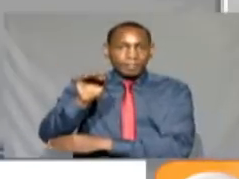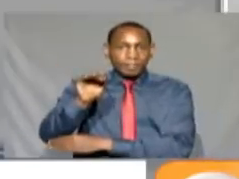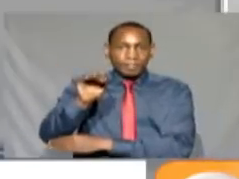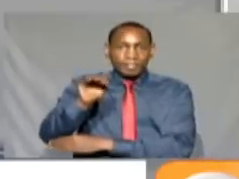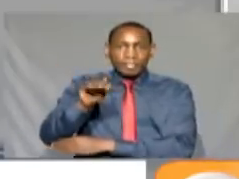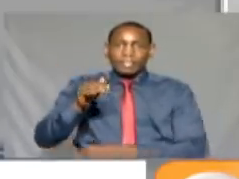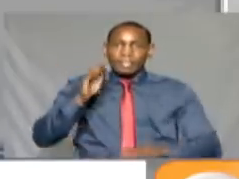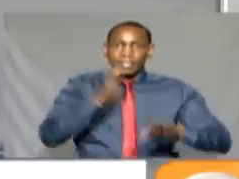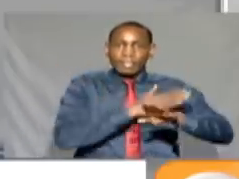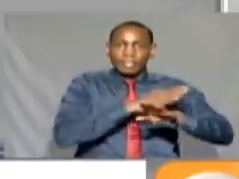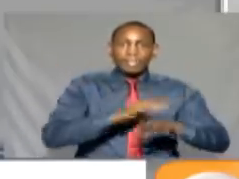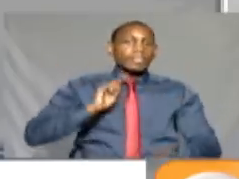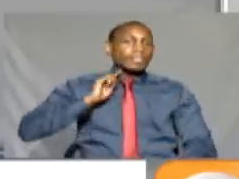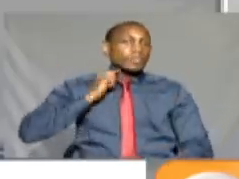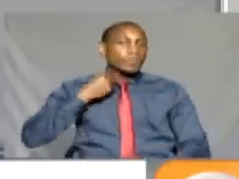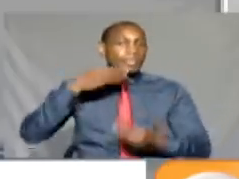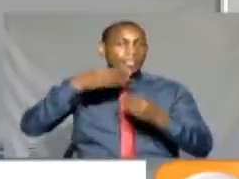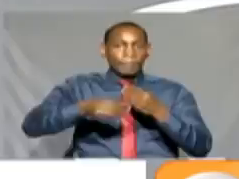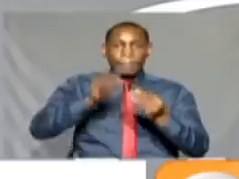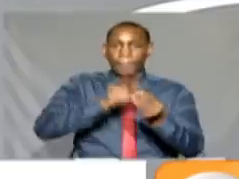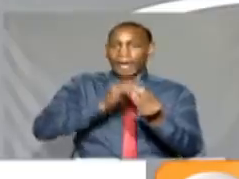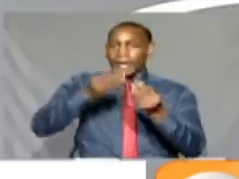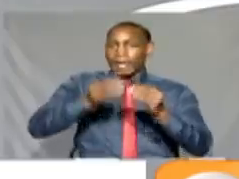sweet banana song.